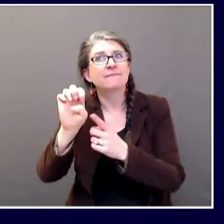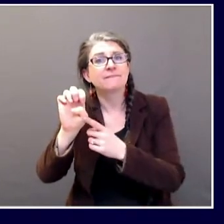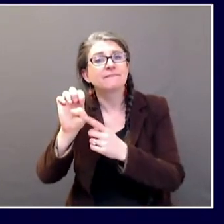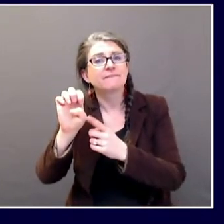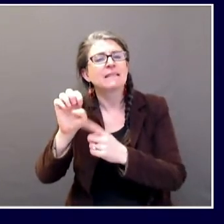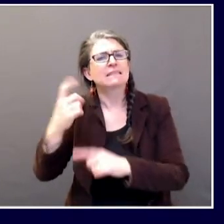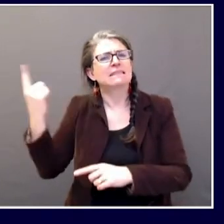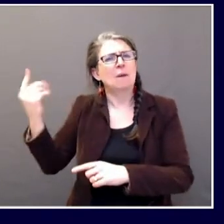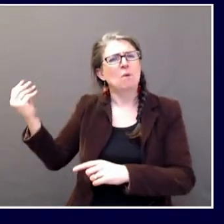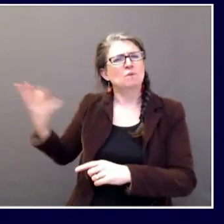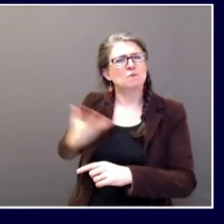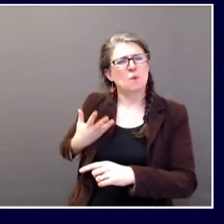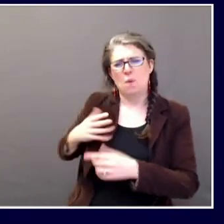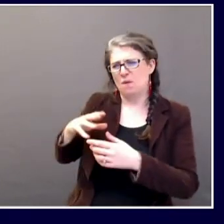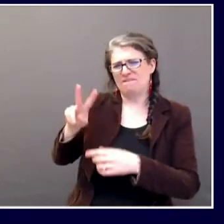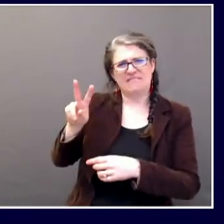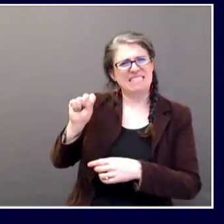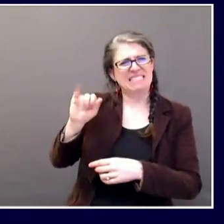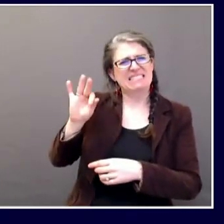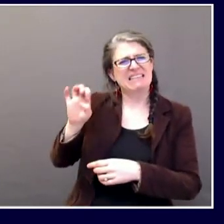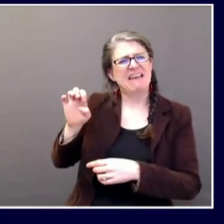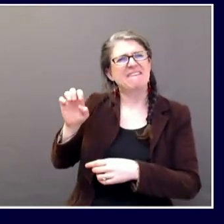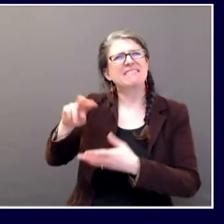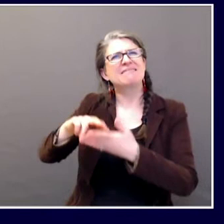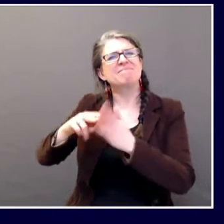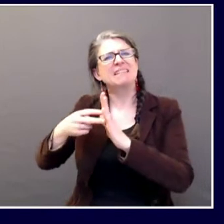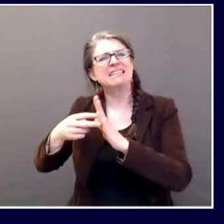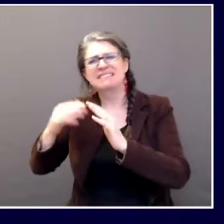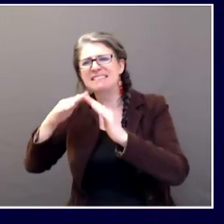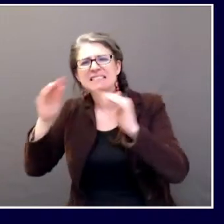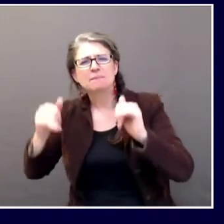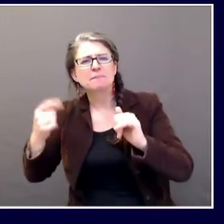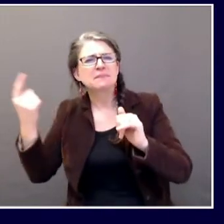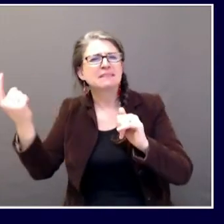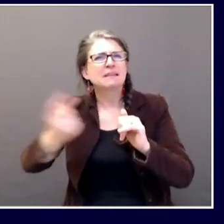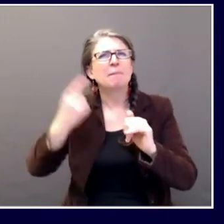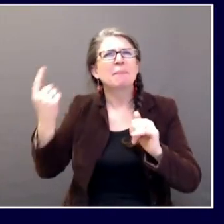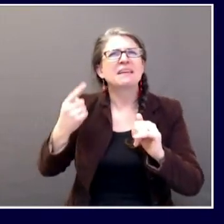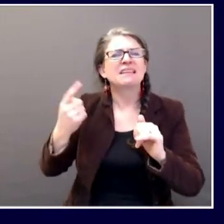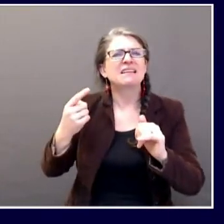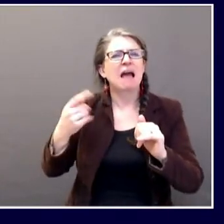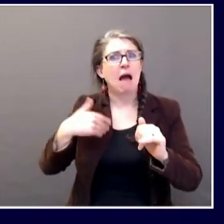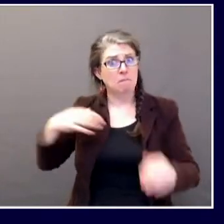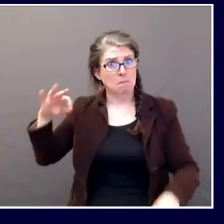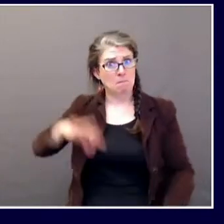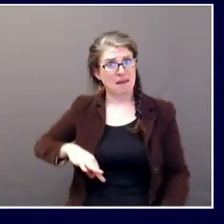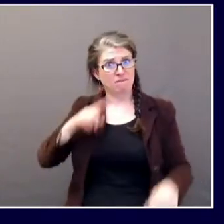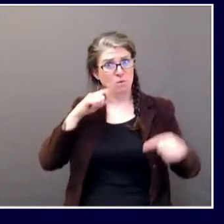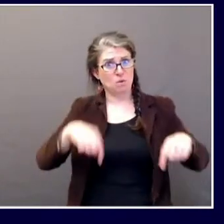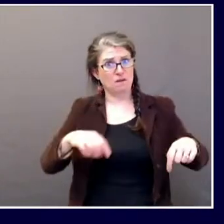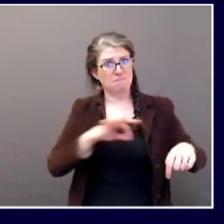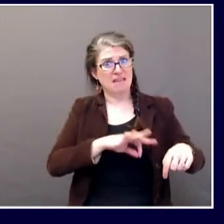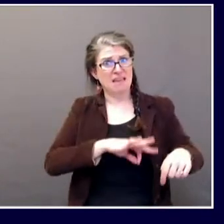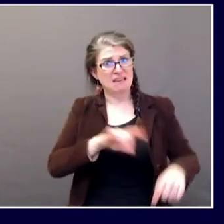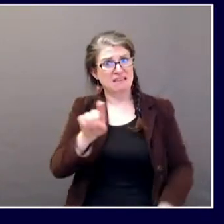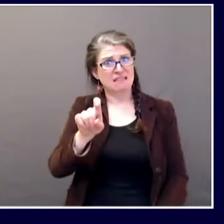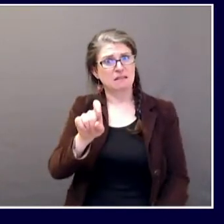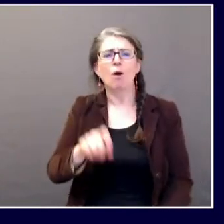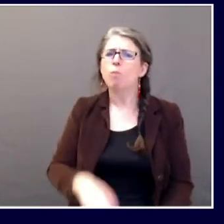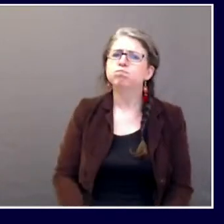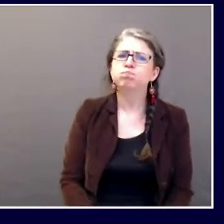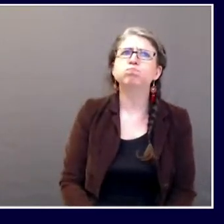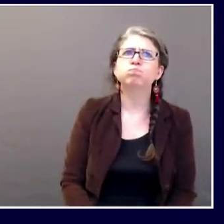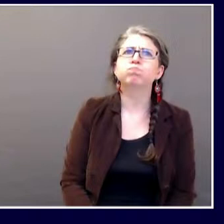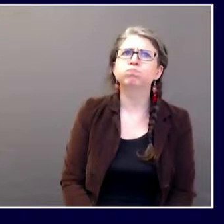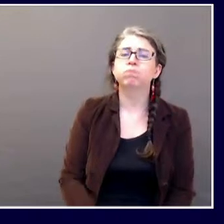to us about what that is and why it would be advantageous for people to take part in it? Sure thing, Brian. So vSafe is a